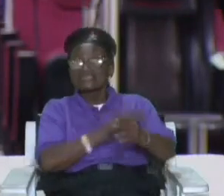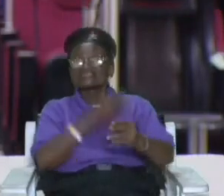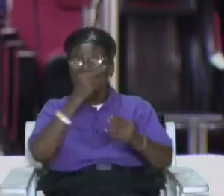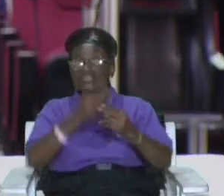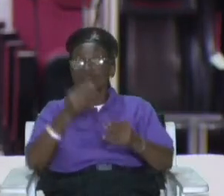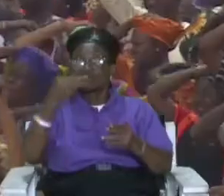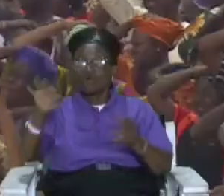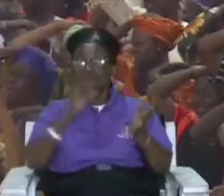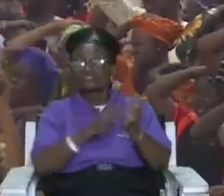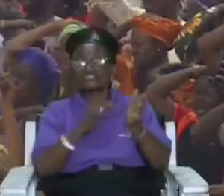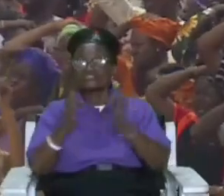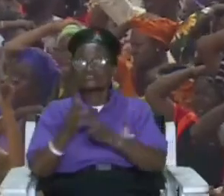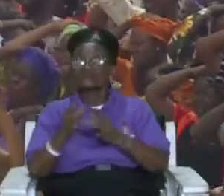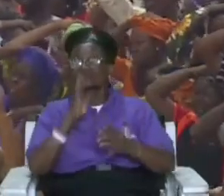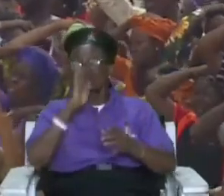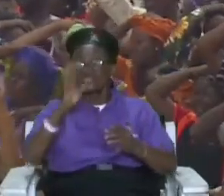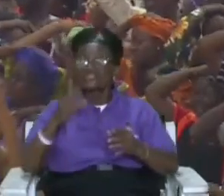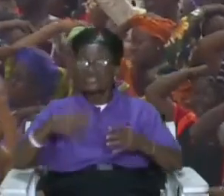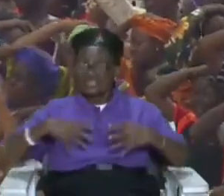your mouth and pray.